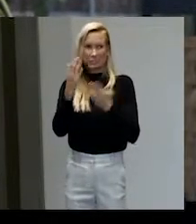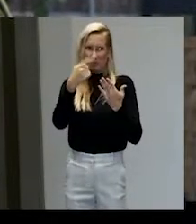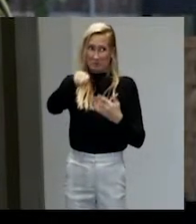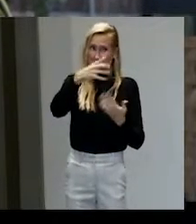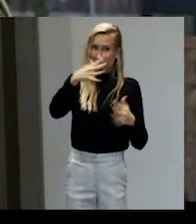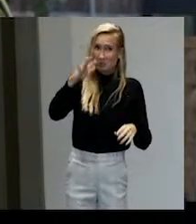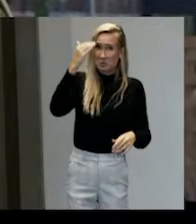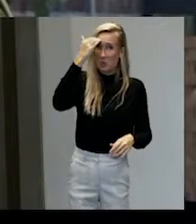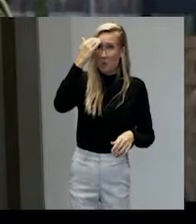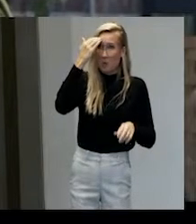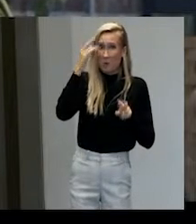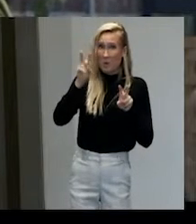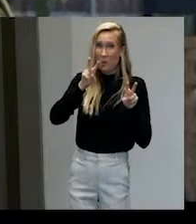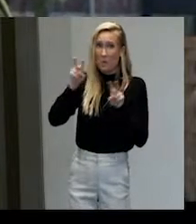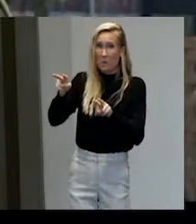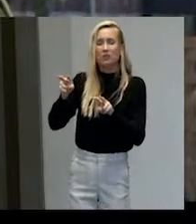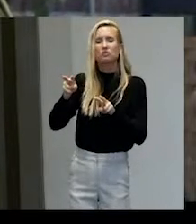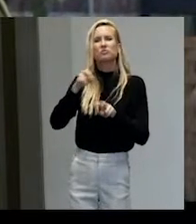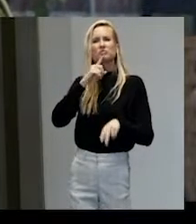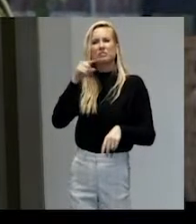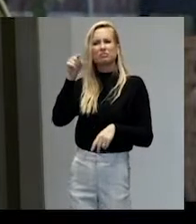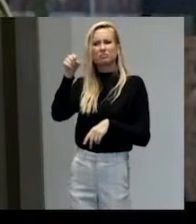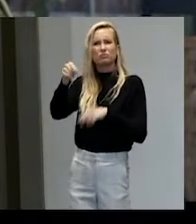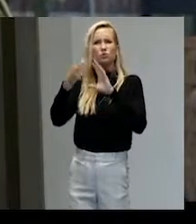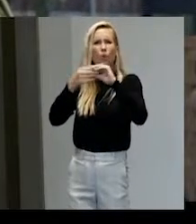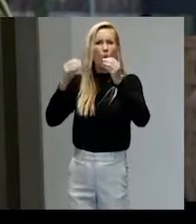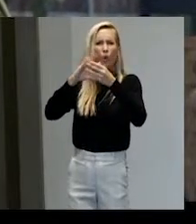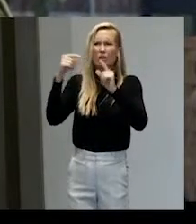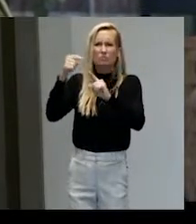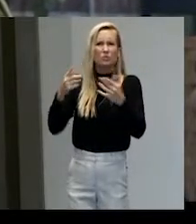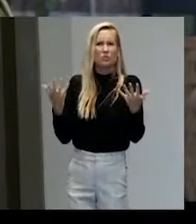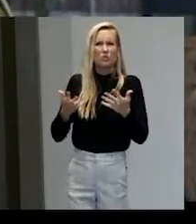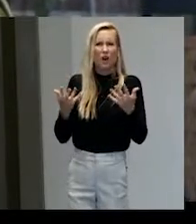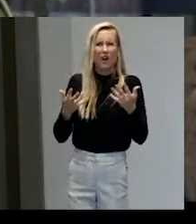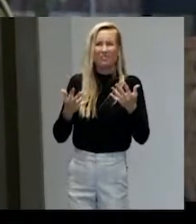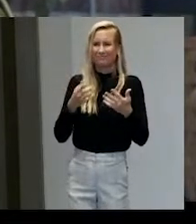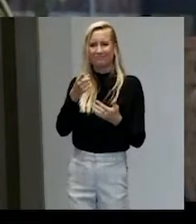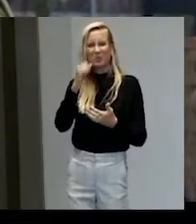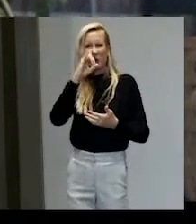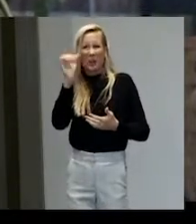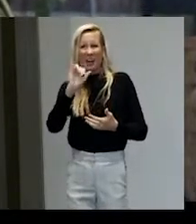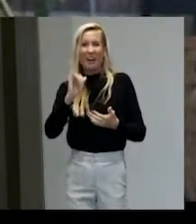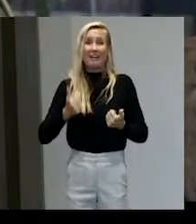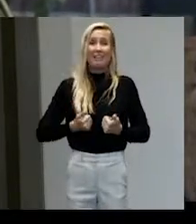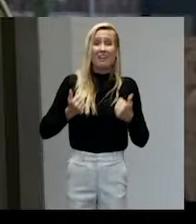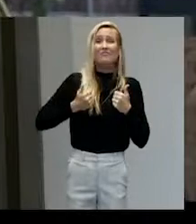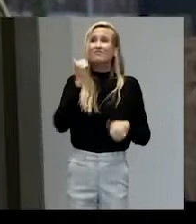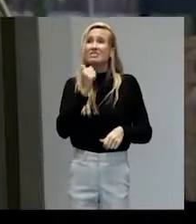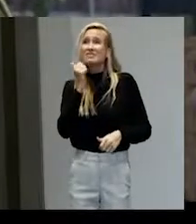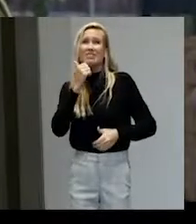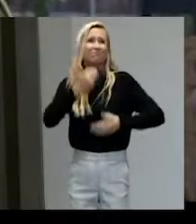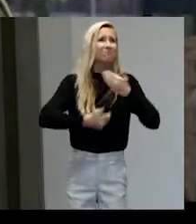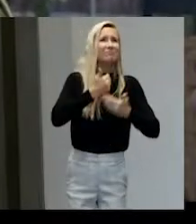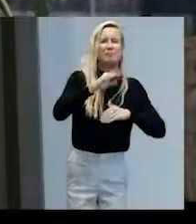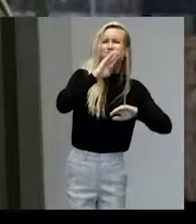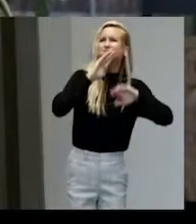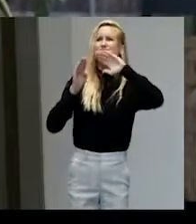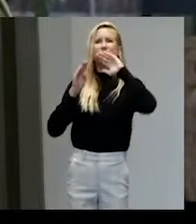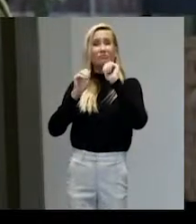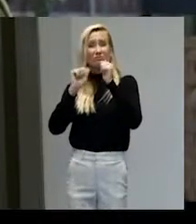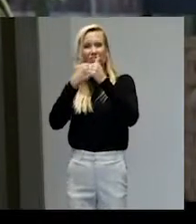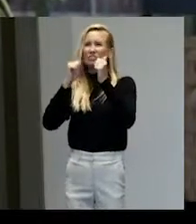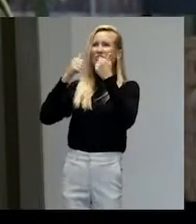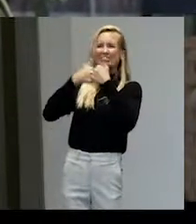and navigating the challenges of work, relationships, and everyday life. You know, it's relatively rare for actors